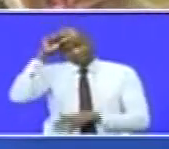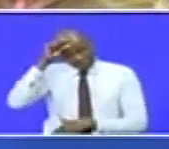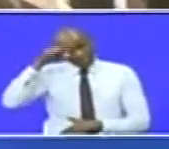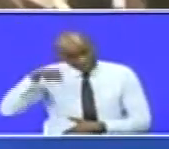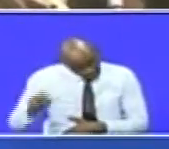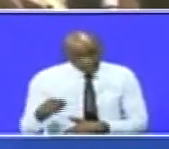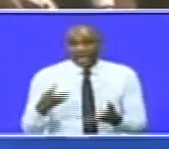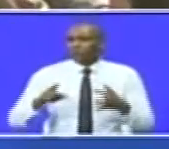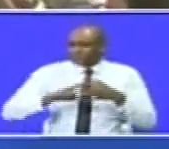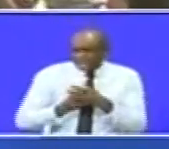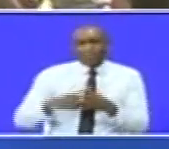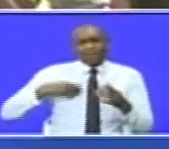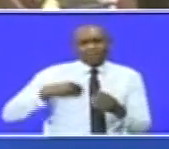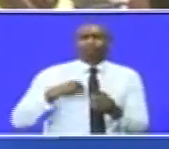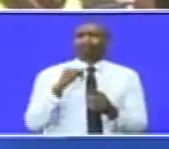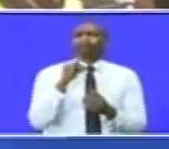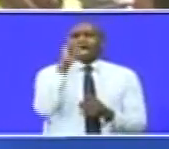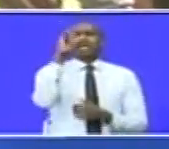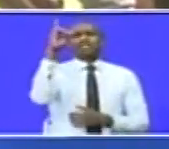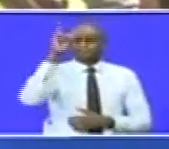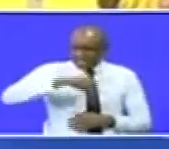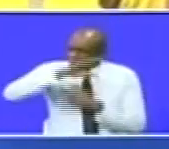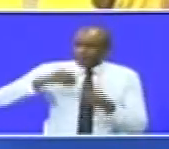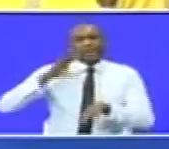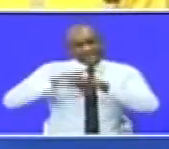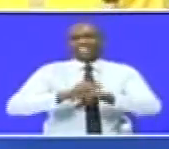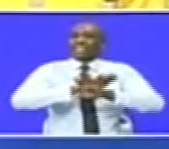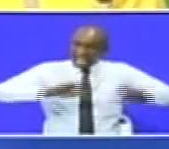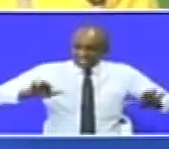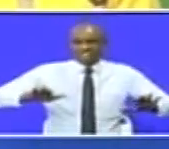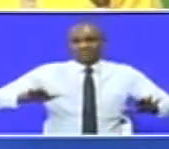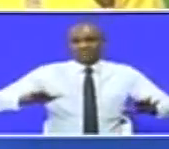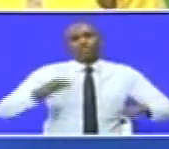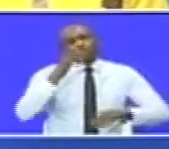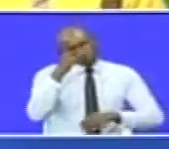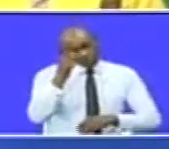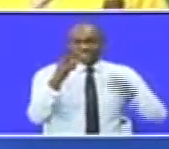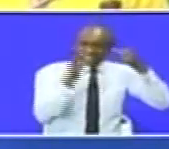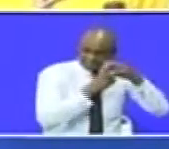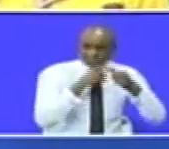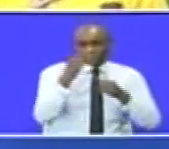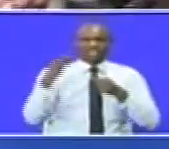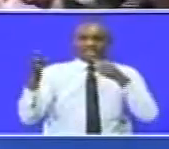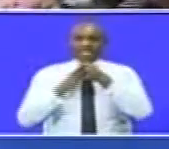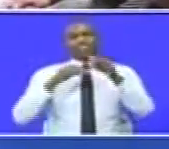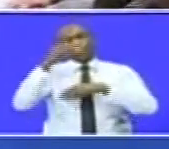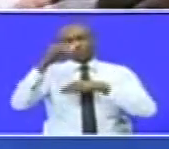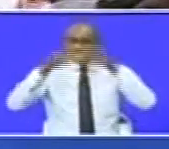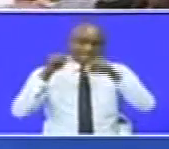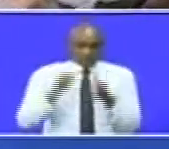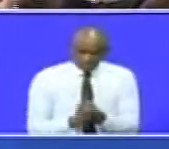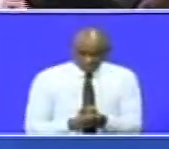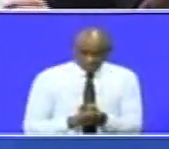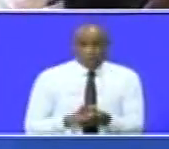now resettle all the remaining internally displaced persons of the 2007 post-poll chaos,